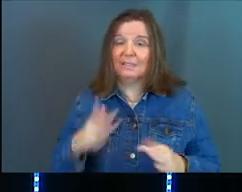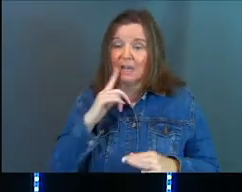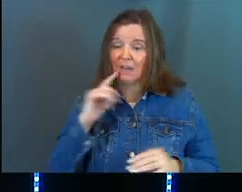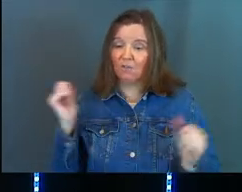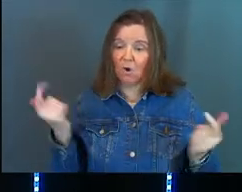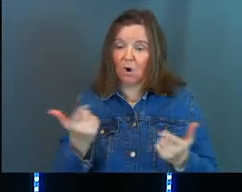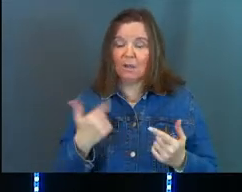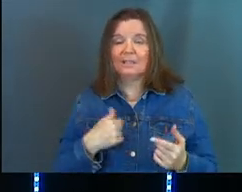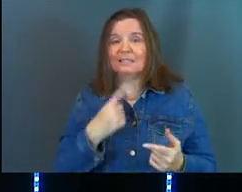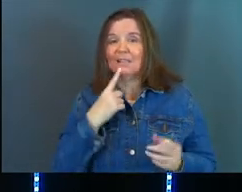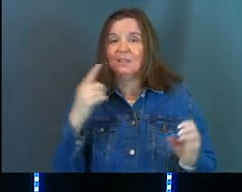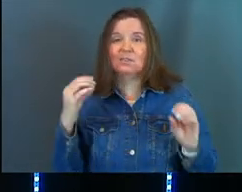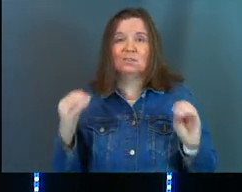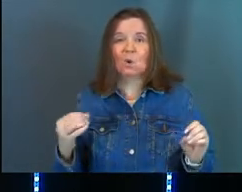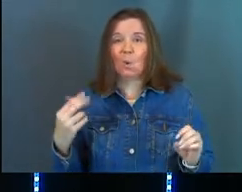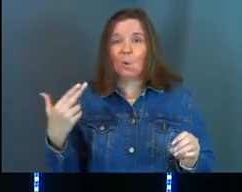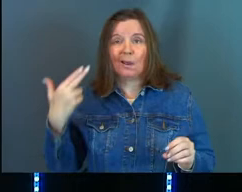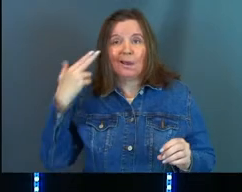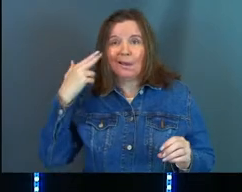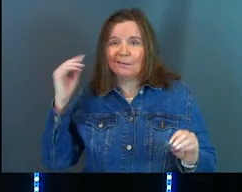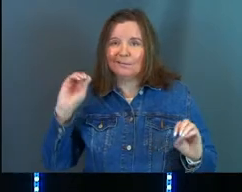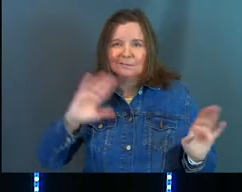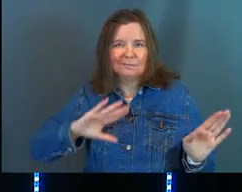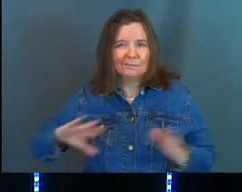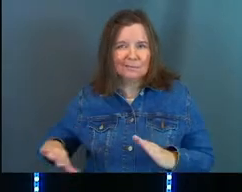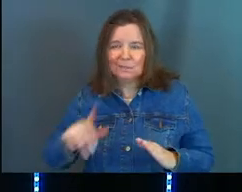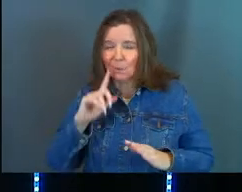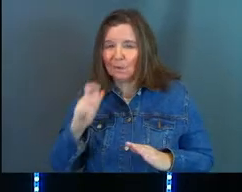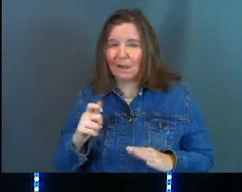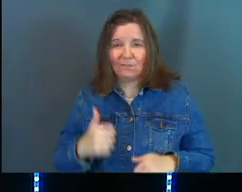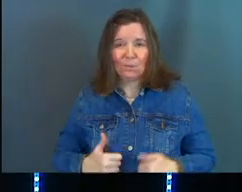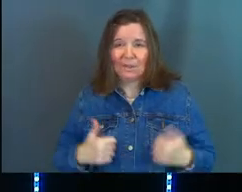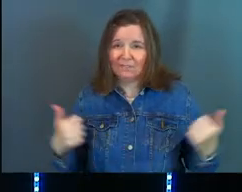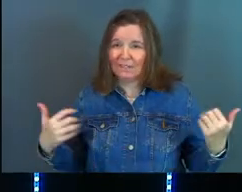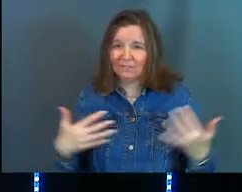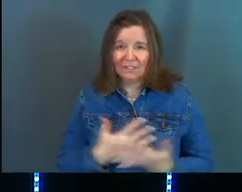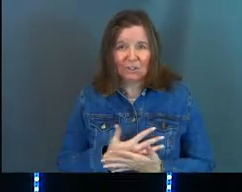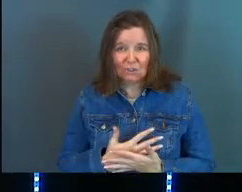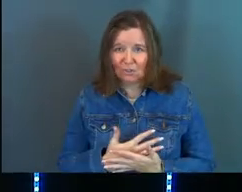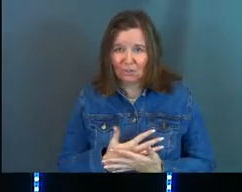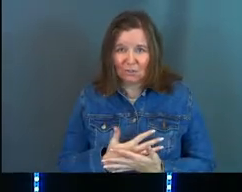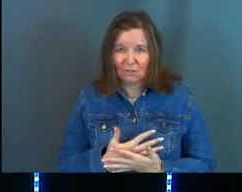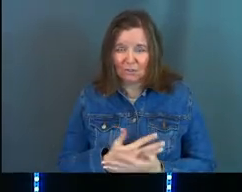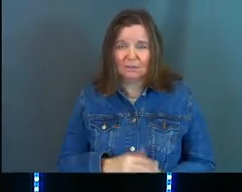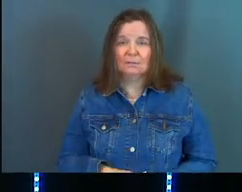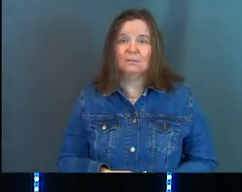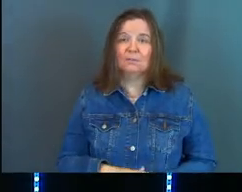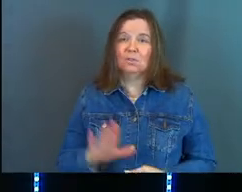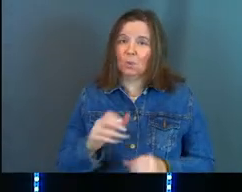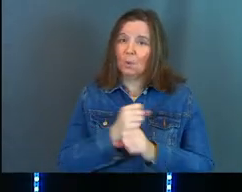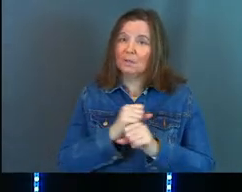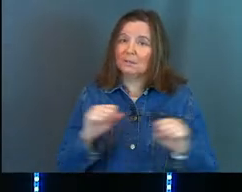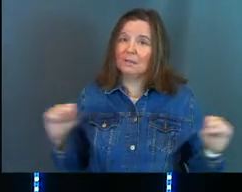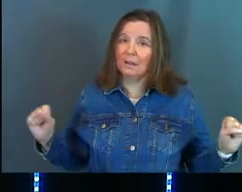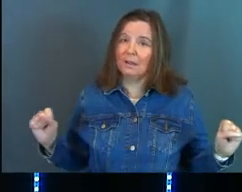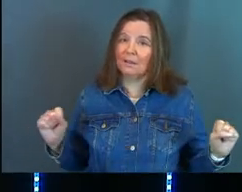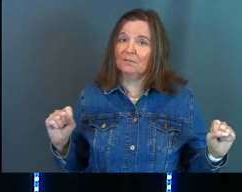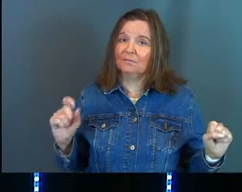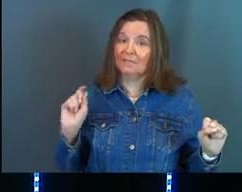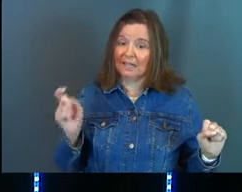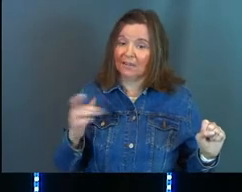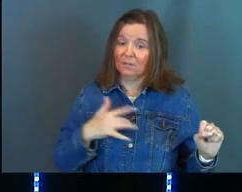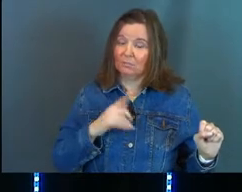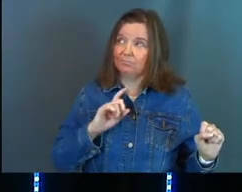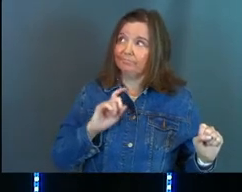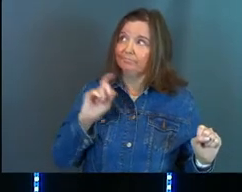died for all of it and said, there's no gun pointed to your head. You do not have to live in fear. If you're saved, if you've given your